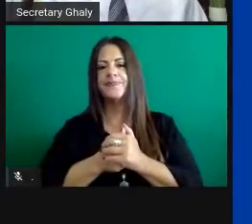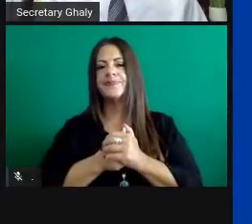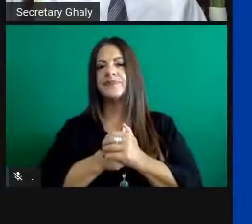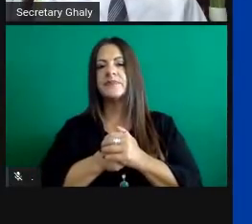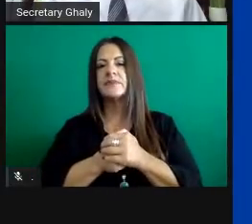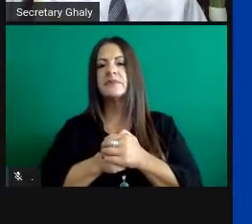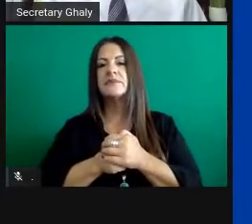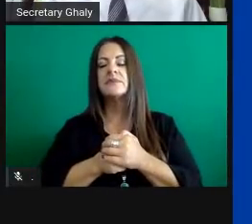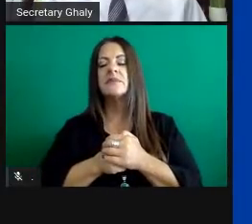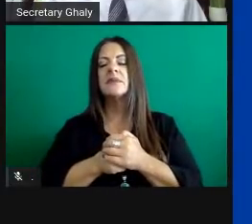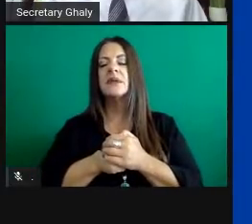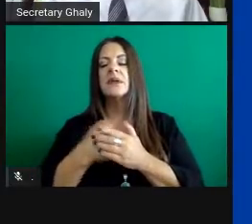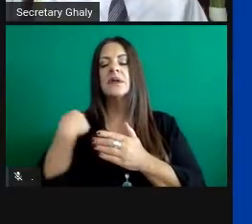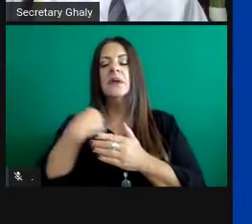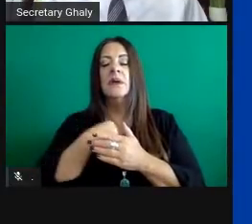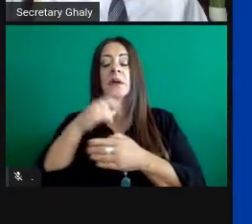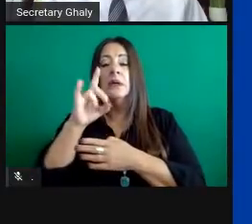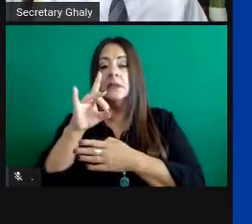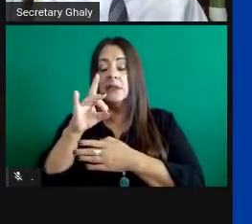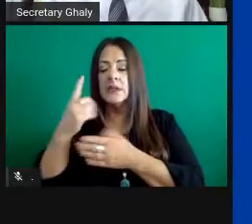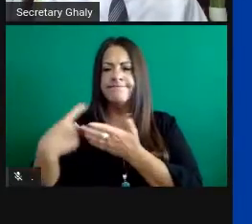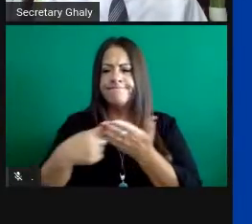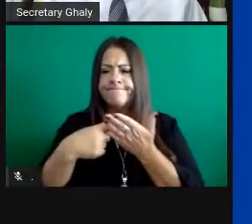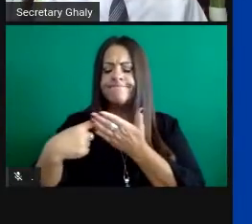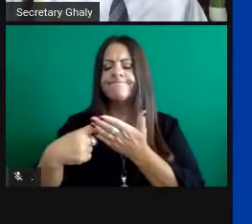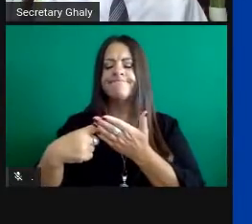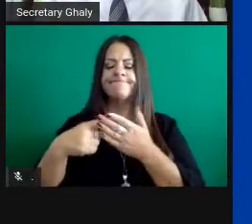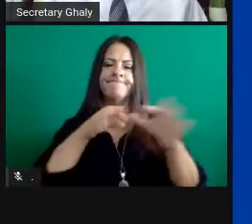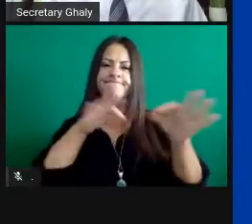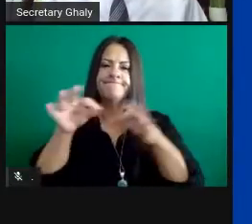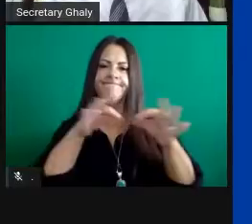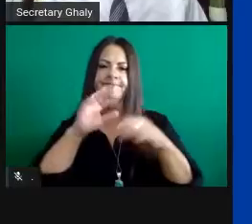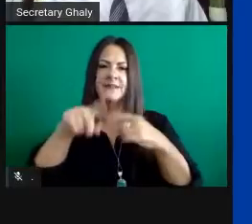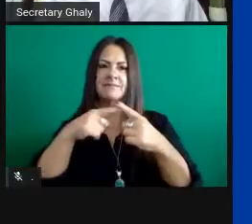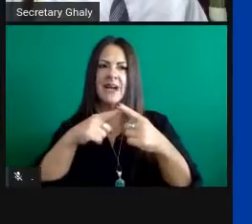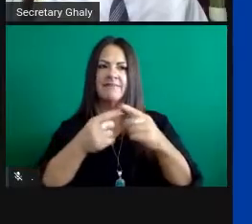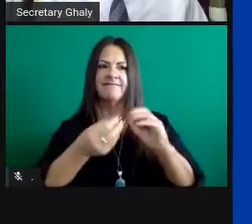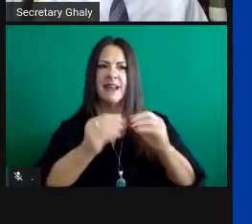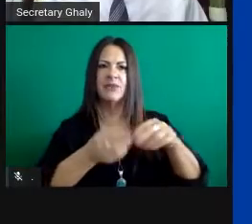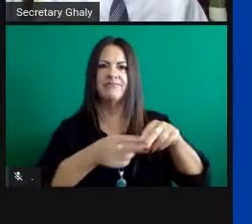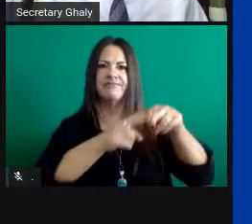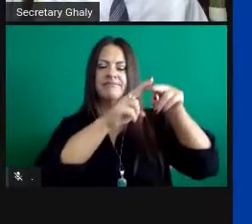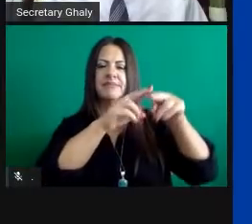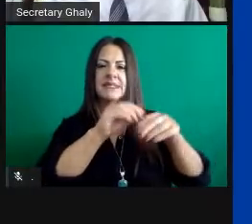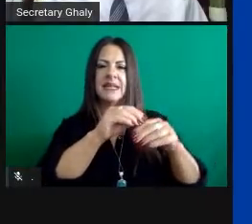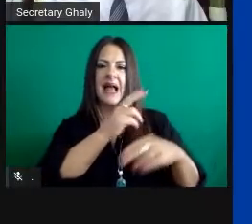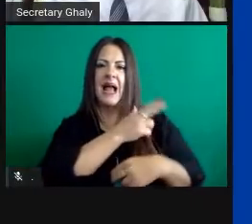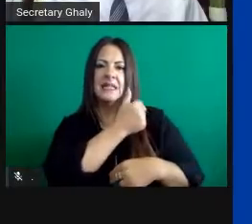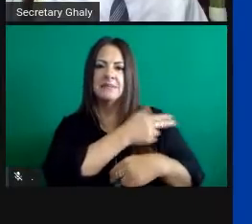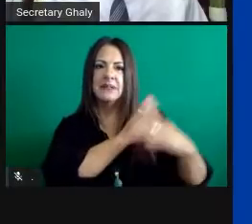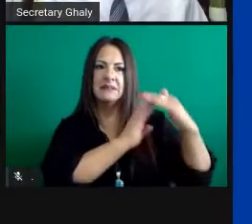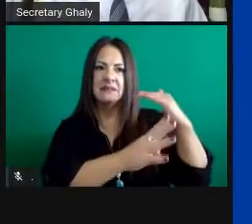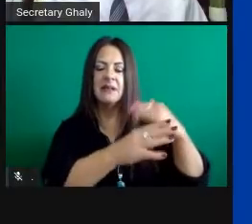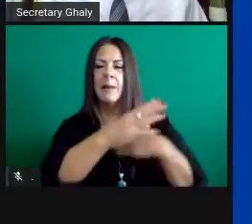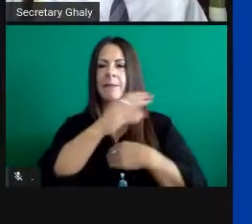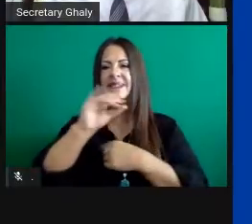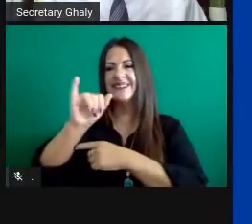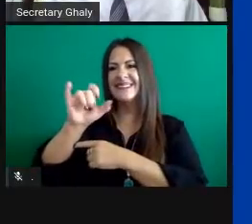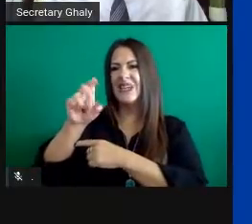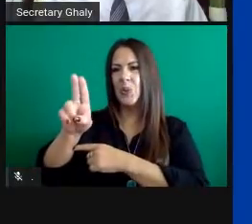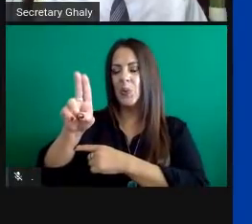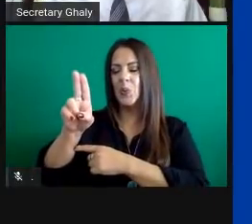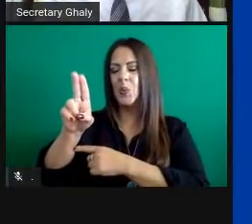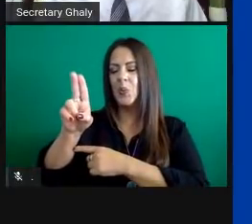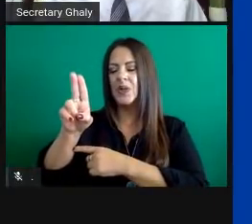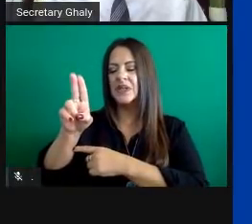We've been talking a lot more about hospitalizations and ICU capacity, really using these as metrics, the ICU capacity